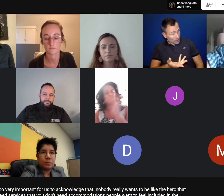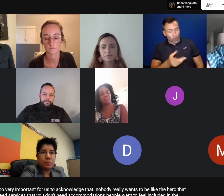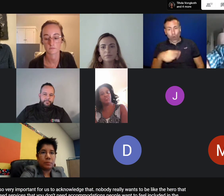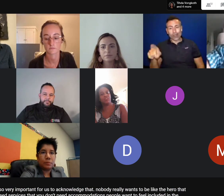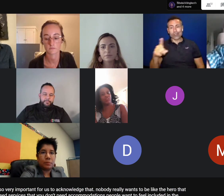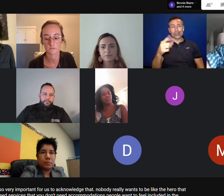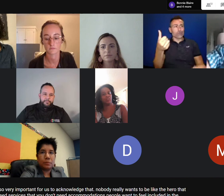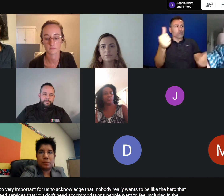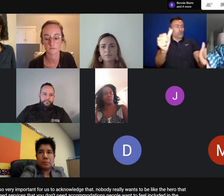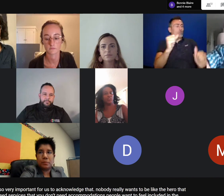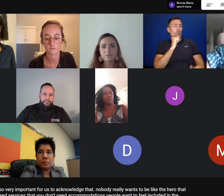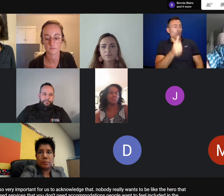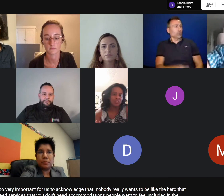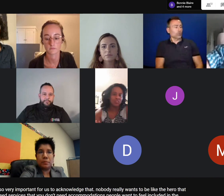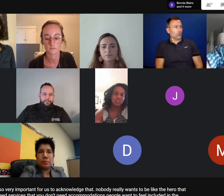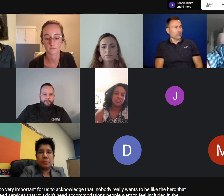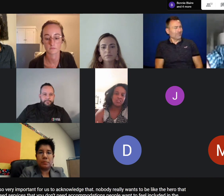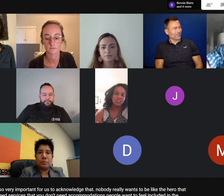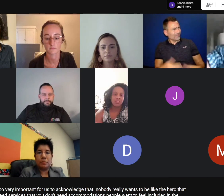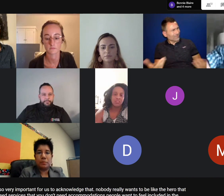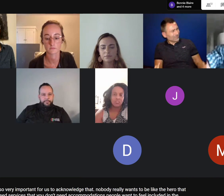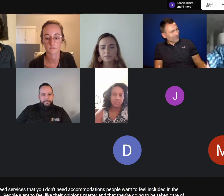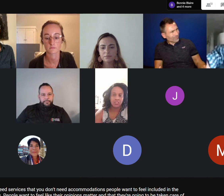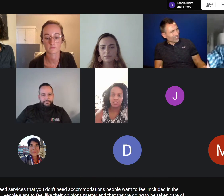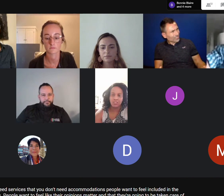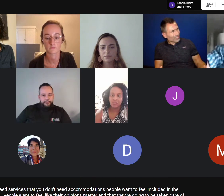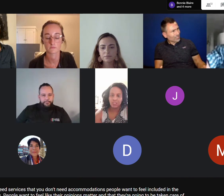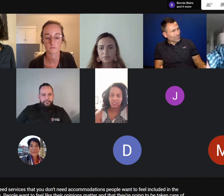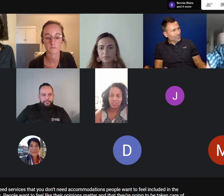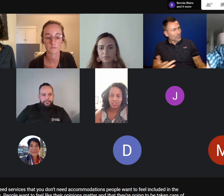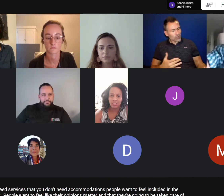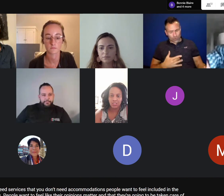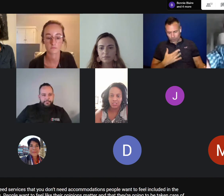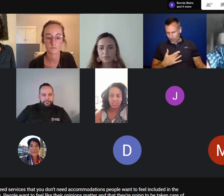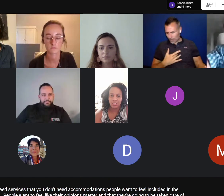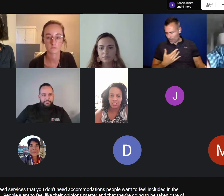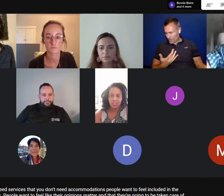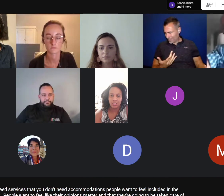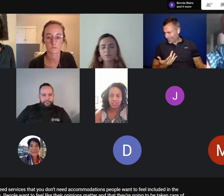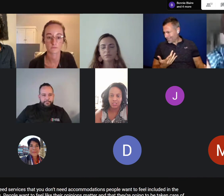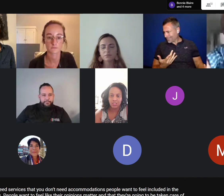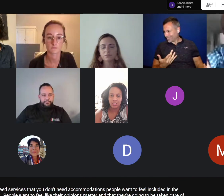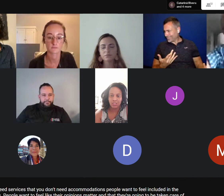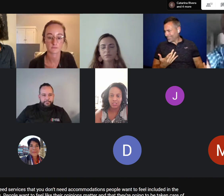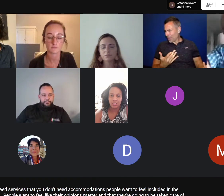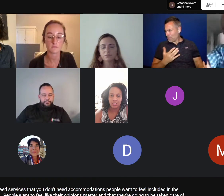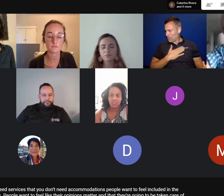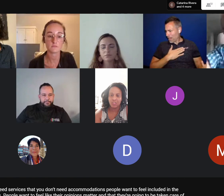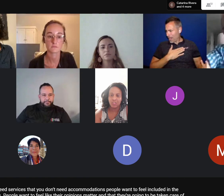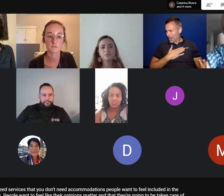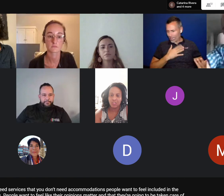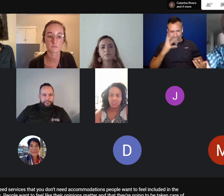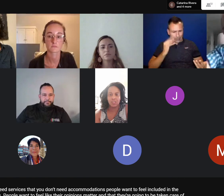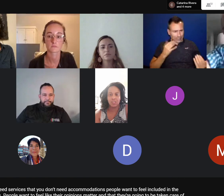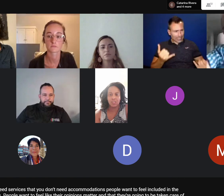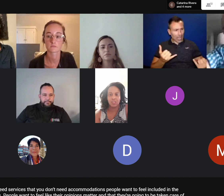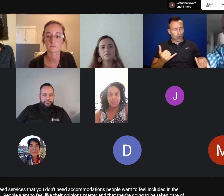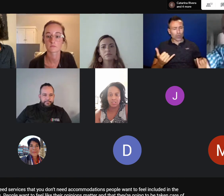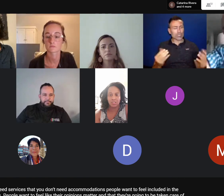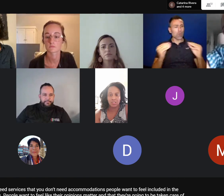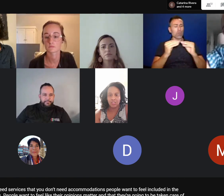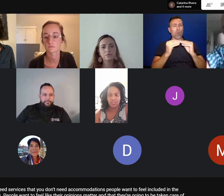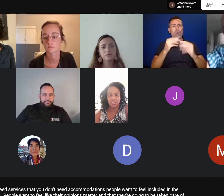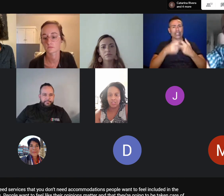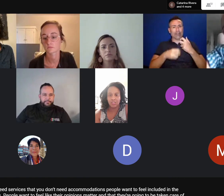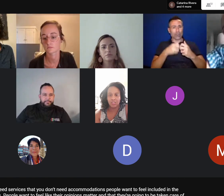an effort to accommodate that person, you make the world more difficult. You make it more of